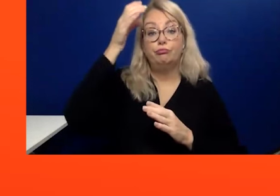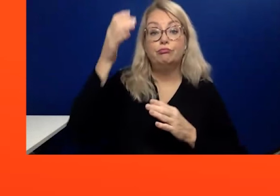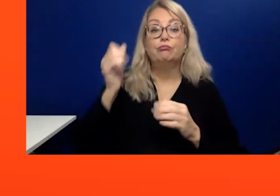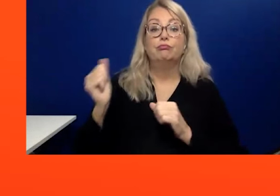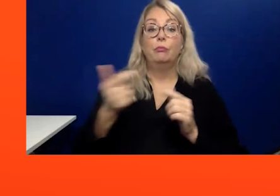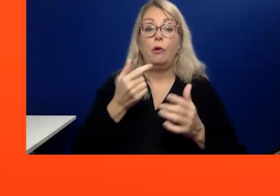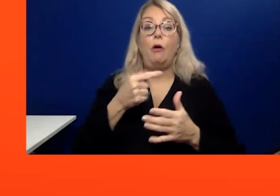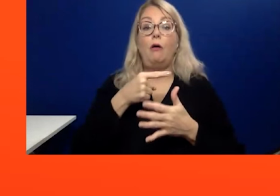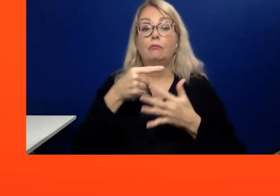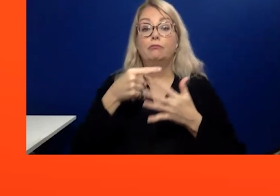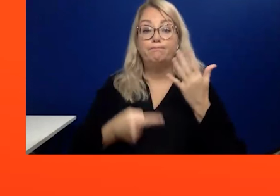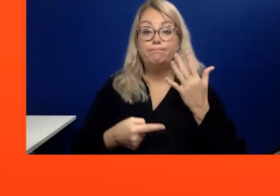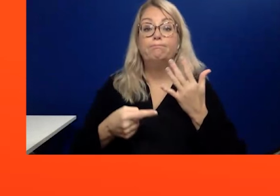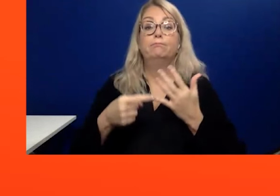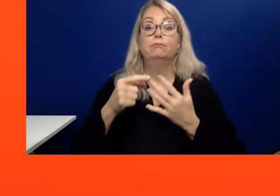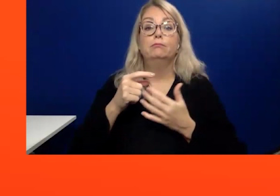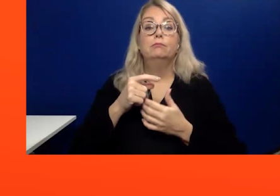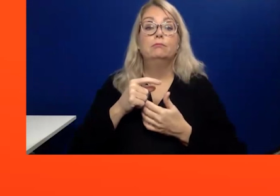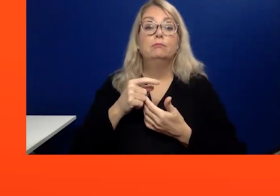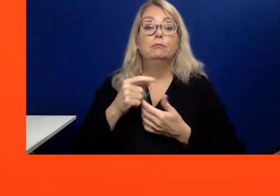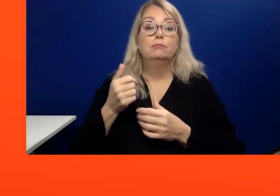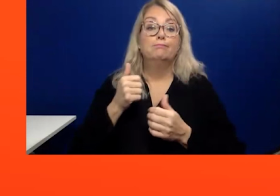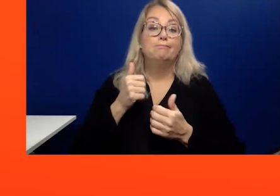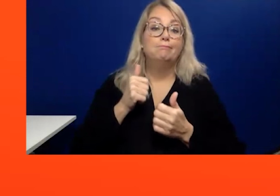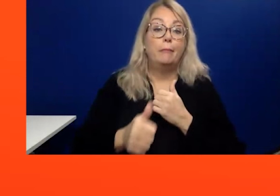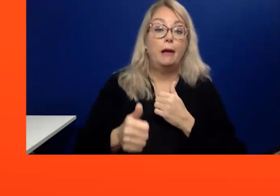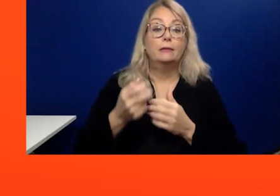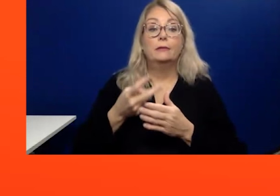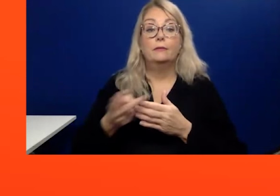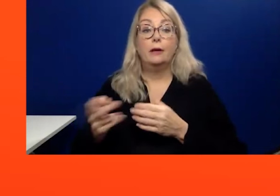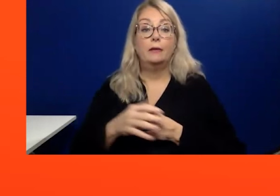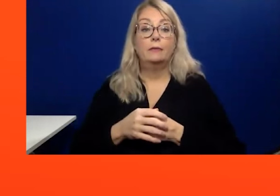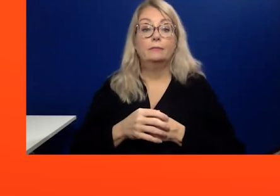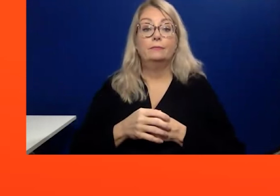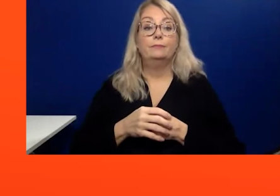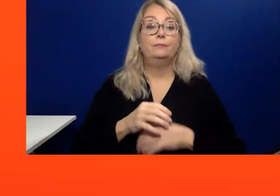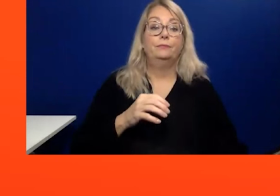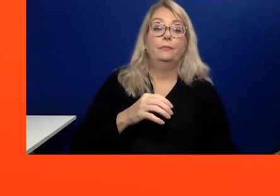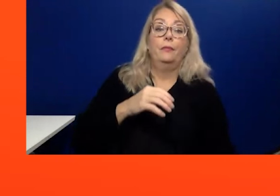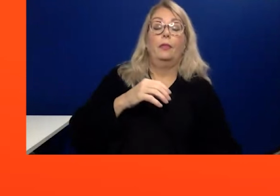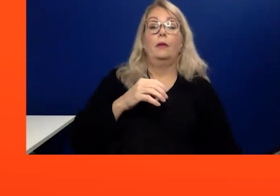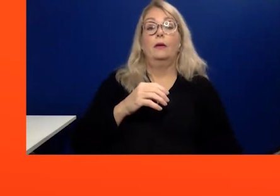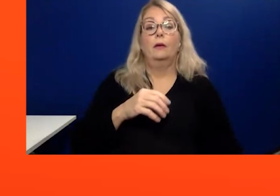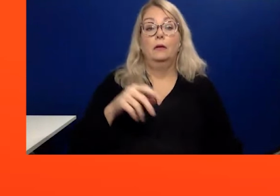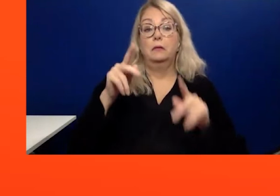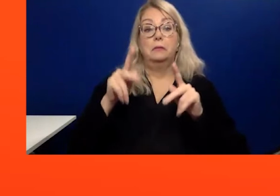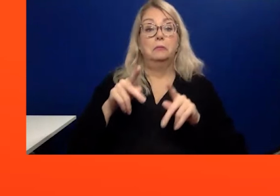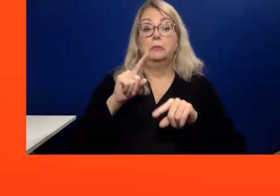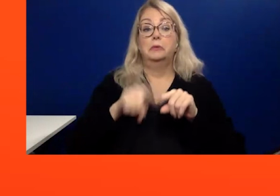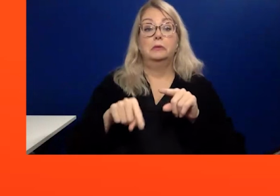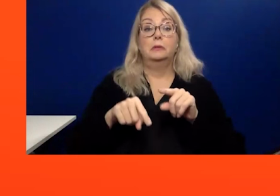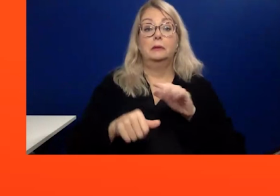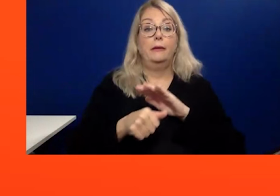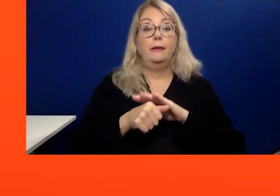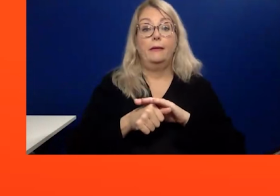criteria is the sole determination of pass or fail. Talk about that in a minute. A learner cannot hide the lack of competence in one area